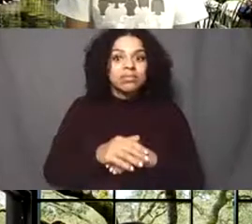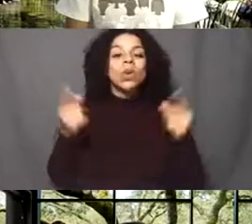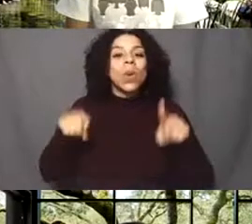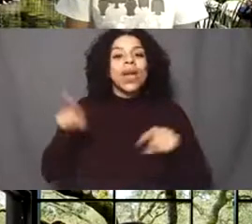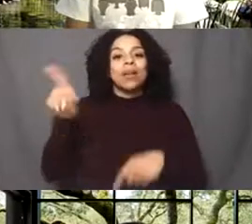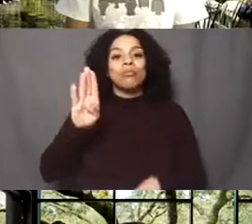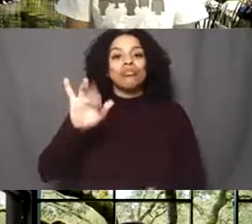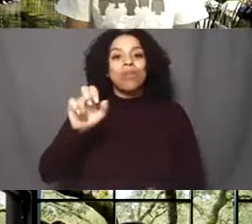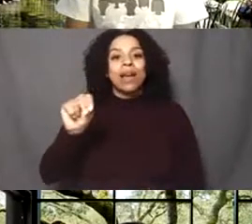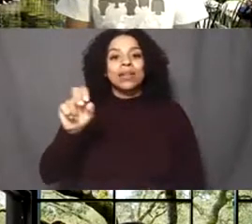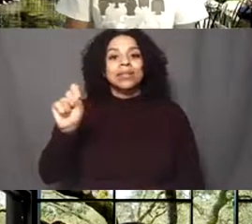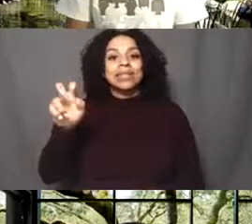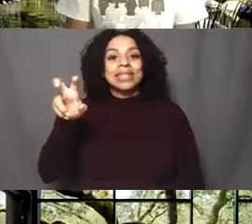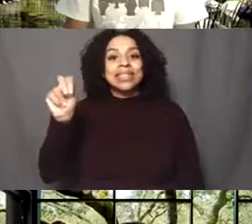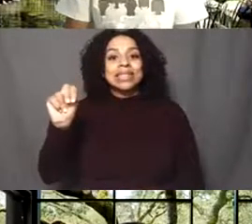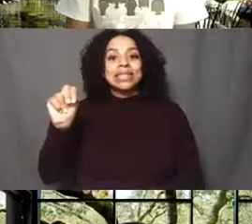lynching museum.